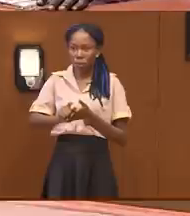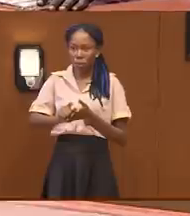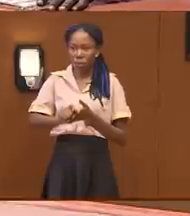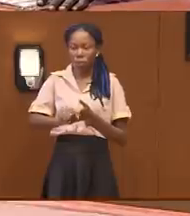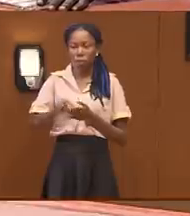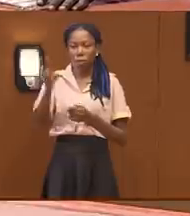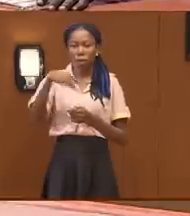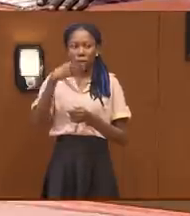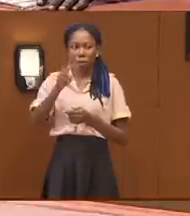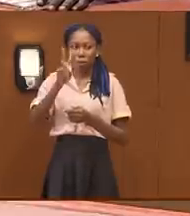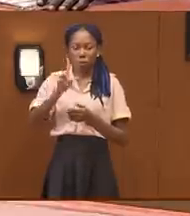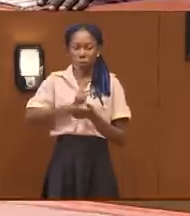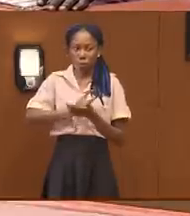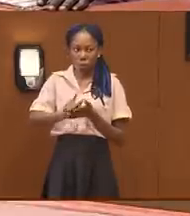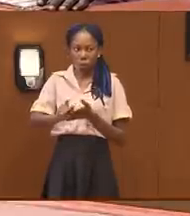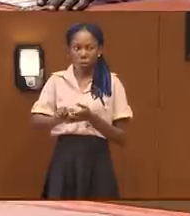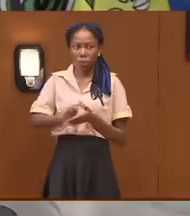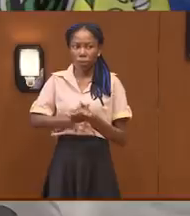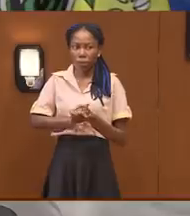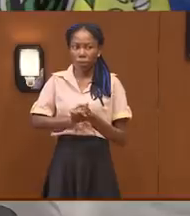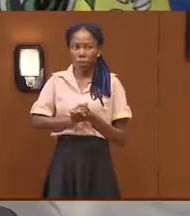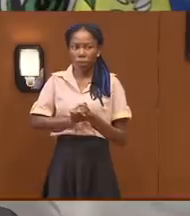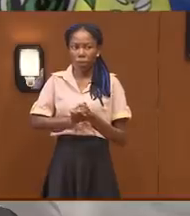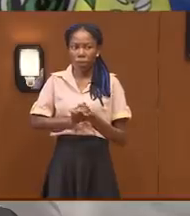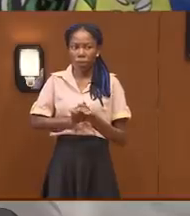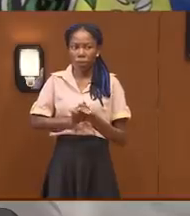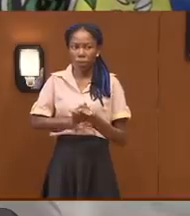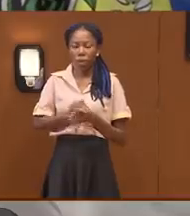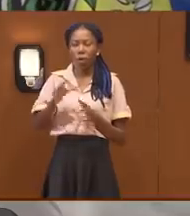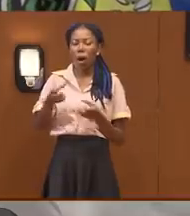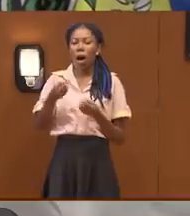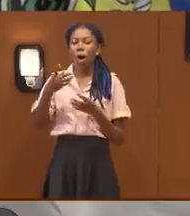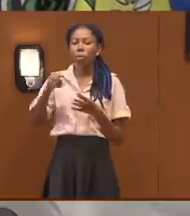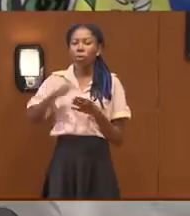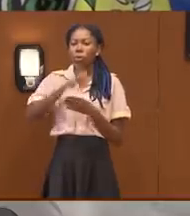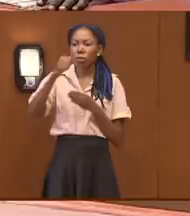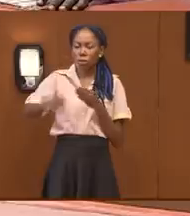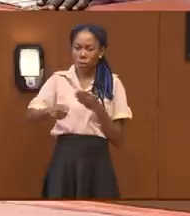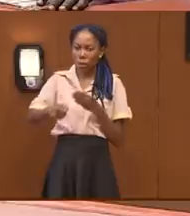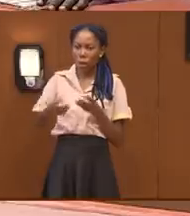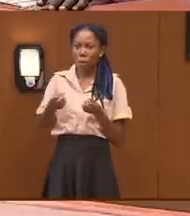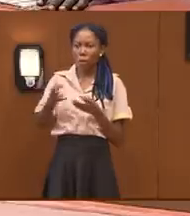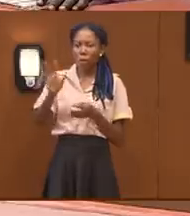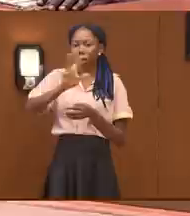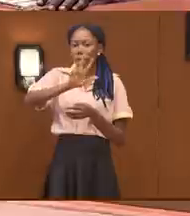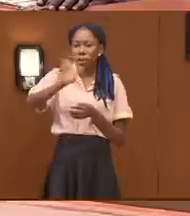okay? It's okay, so we make it 2 weeks. Now, how much is the total sum you are claiming?